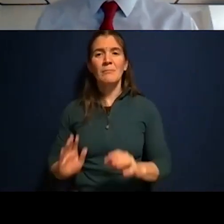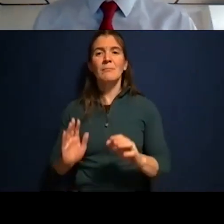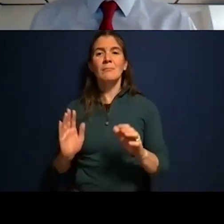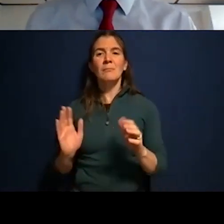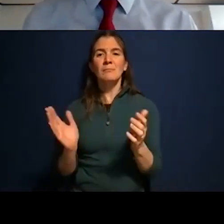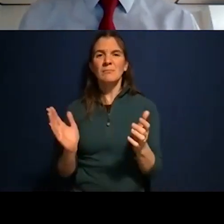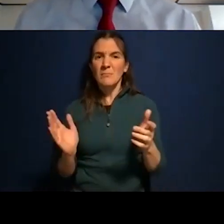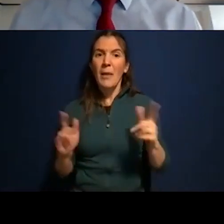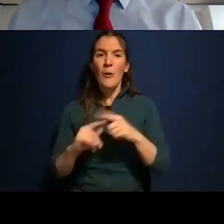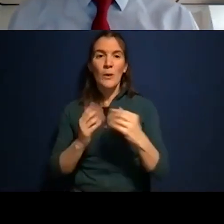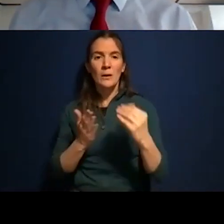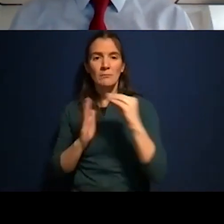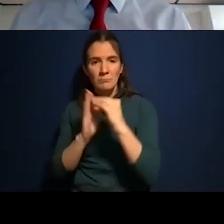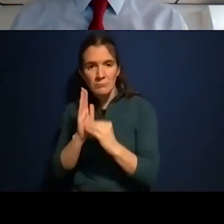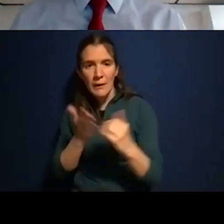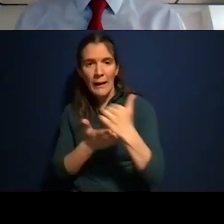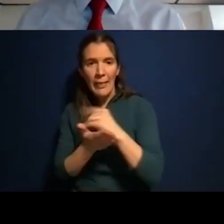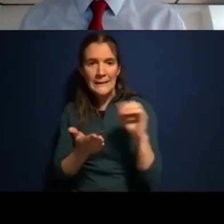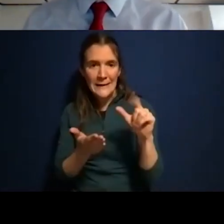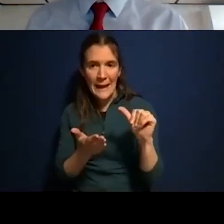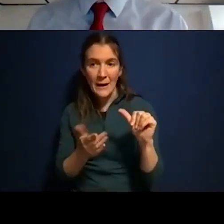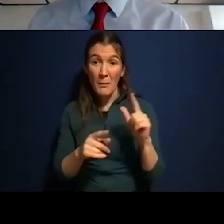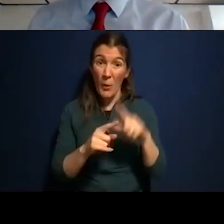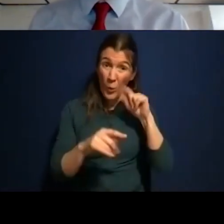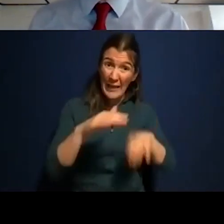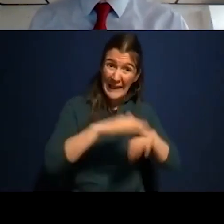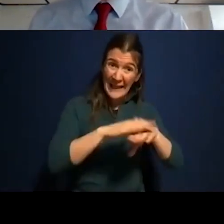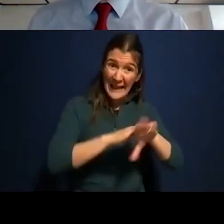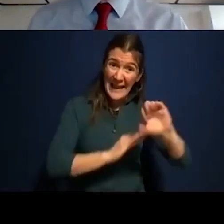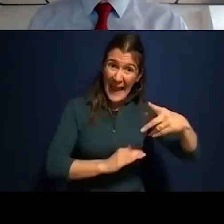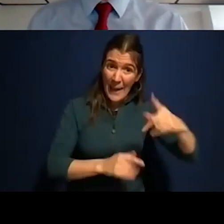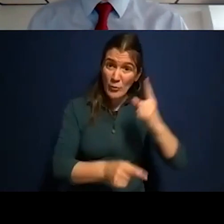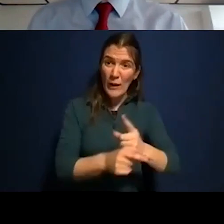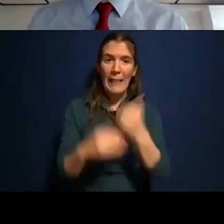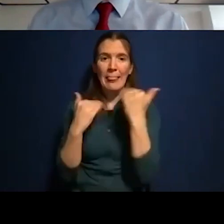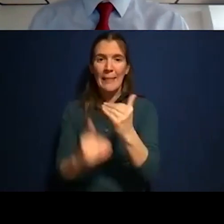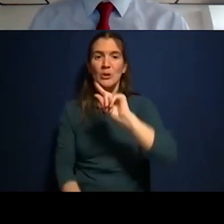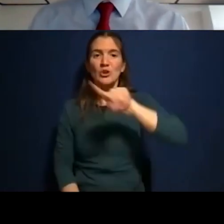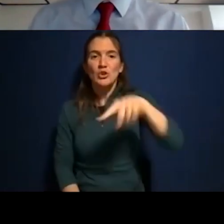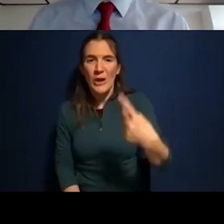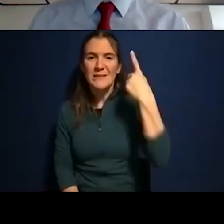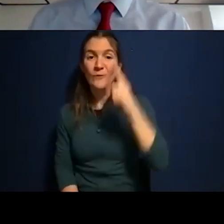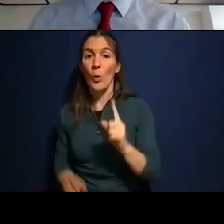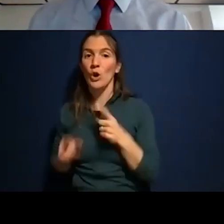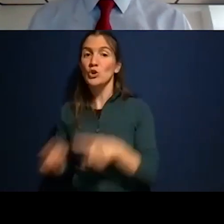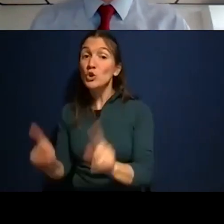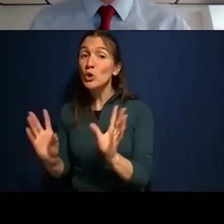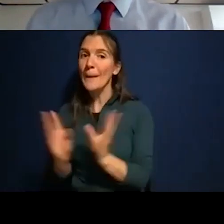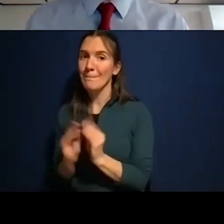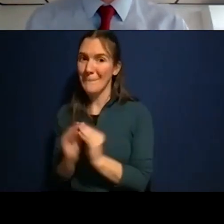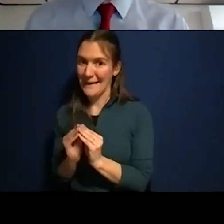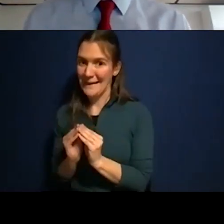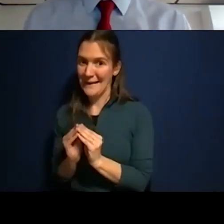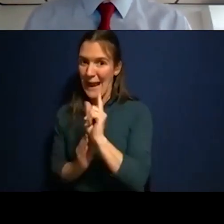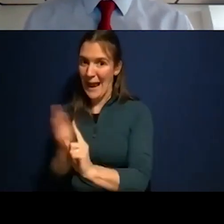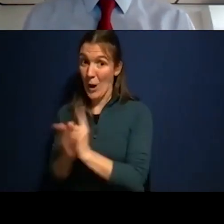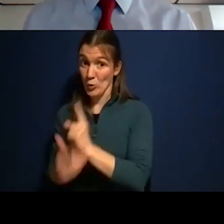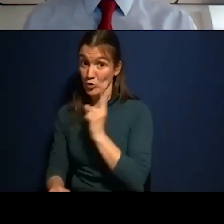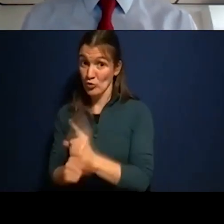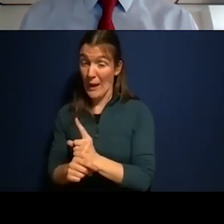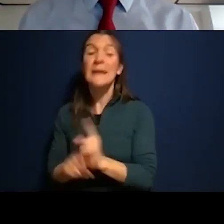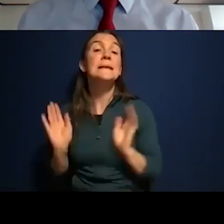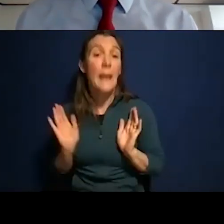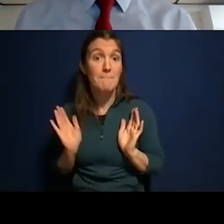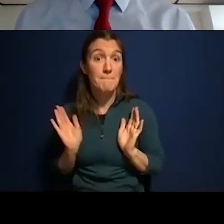theory, of data. In theory, there is a cap because we are limiting it only to select board meeting hours, correct?